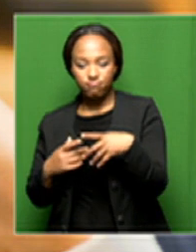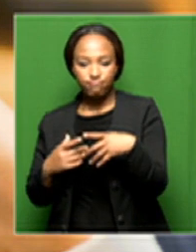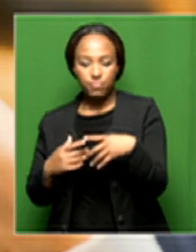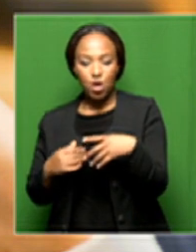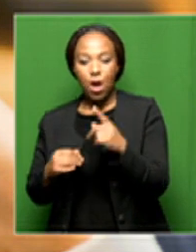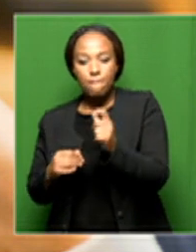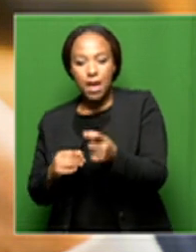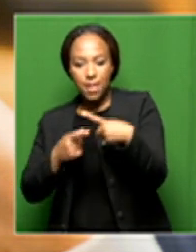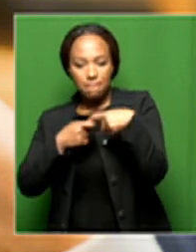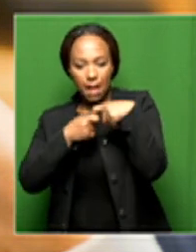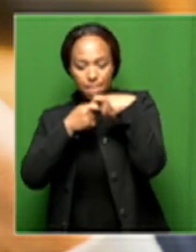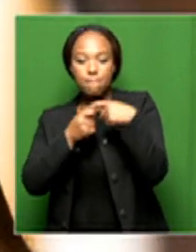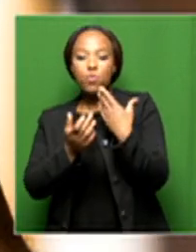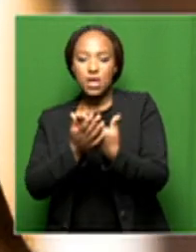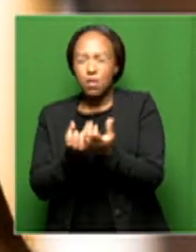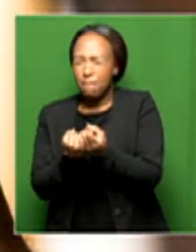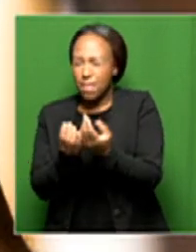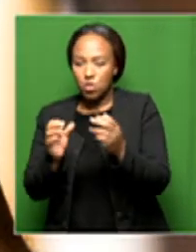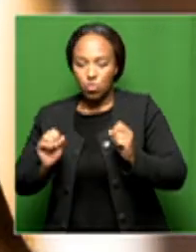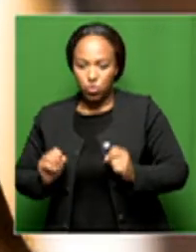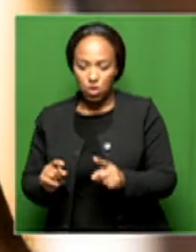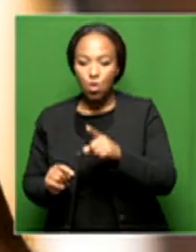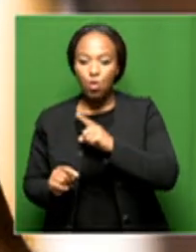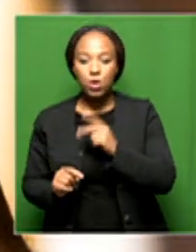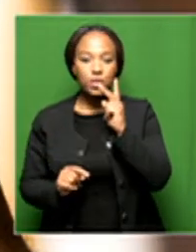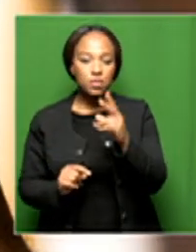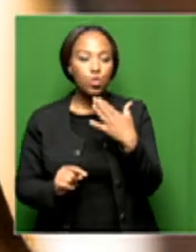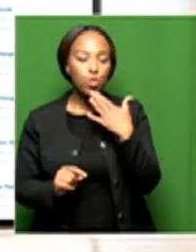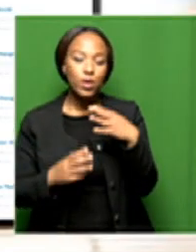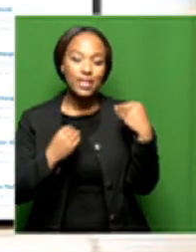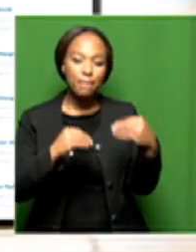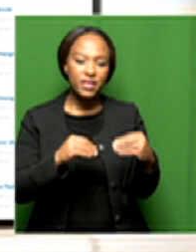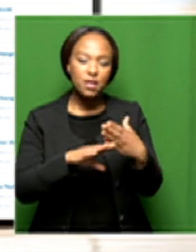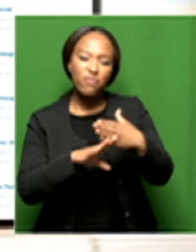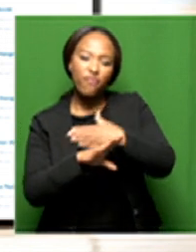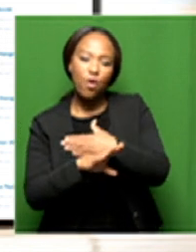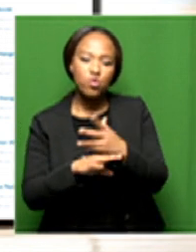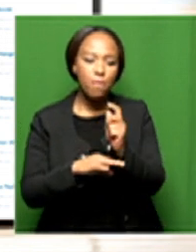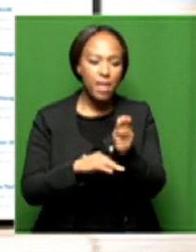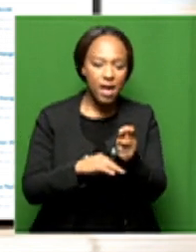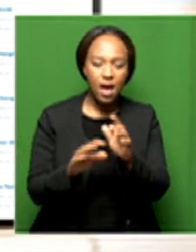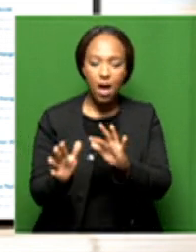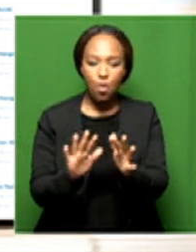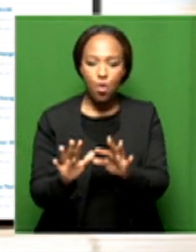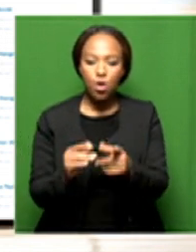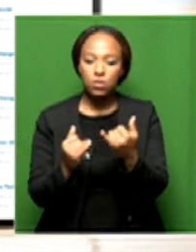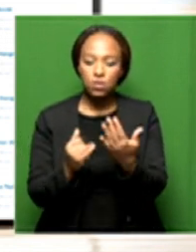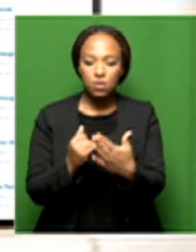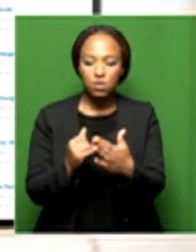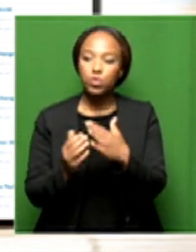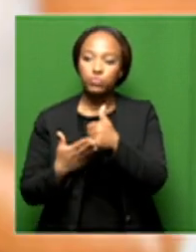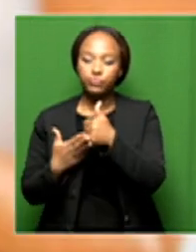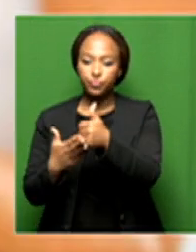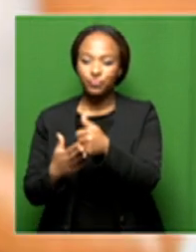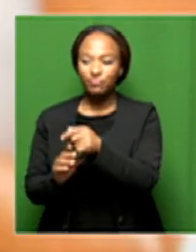lot of opportunities. And I think because you can see through to a person's default behavior, it actually helps you to